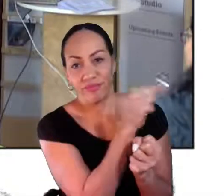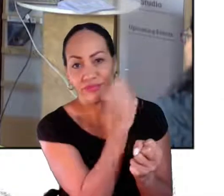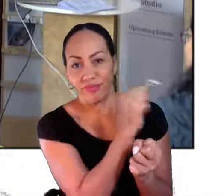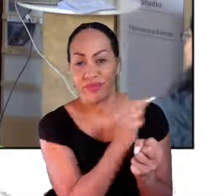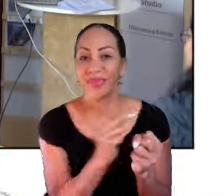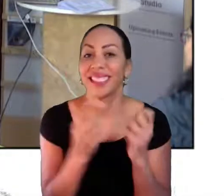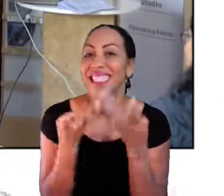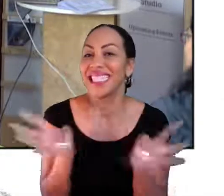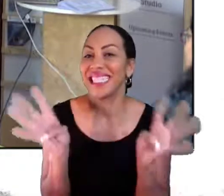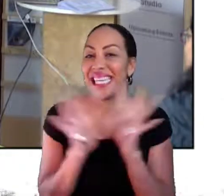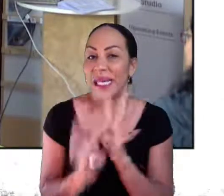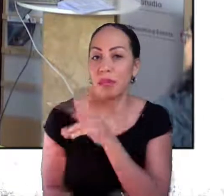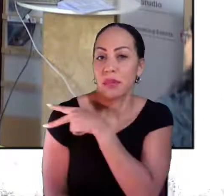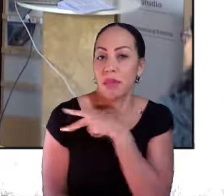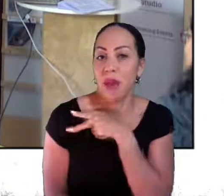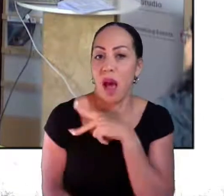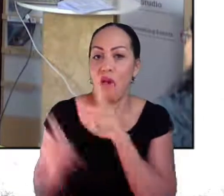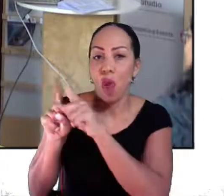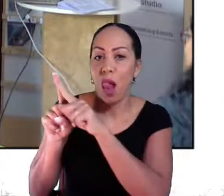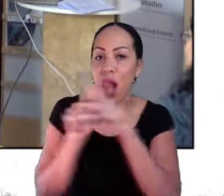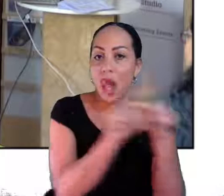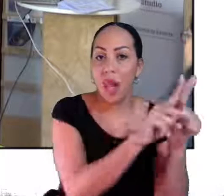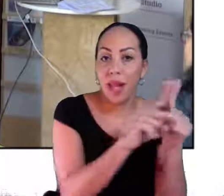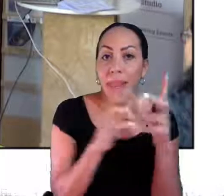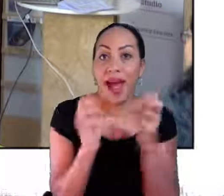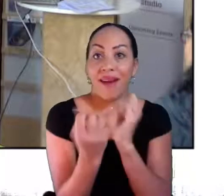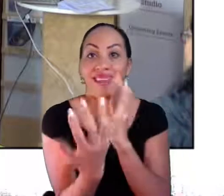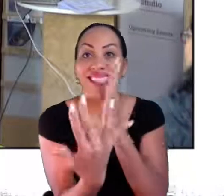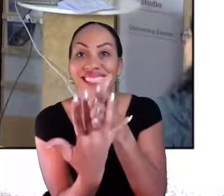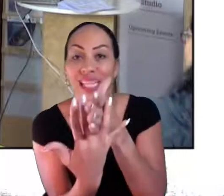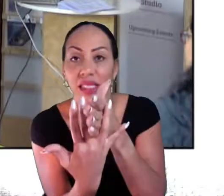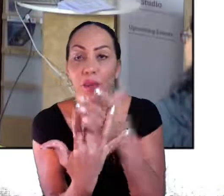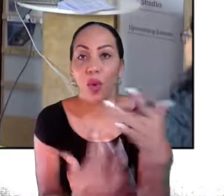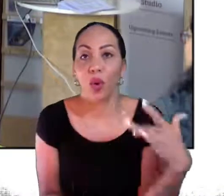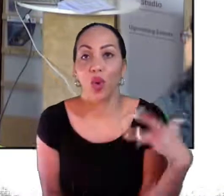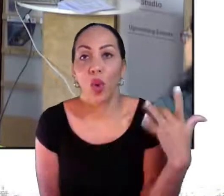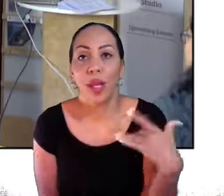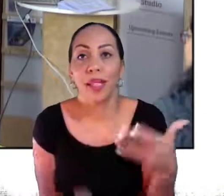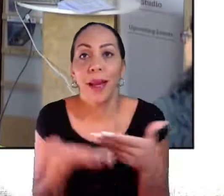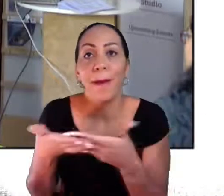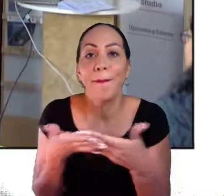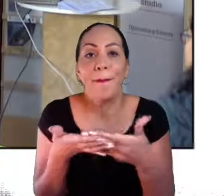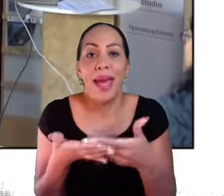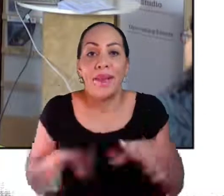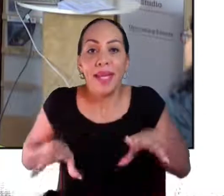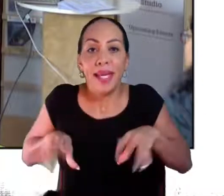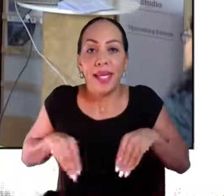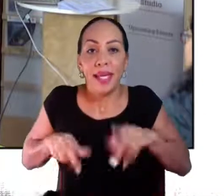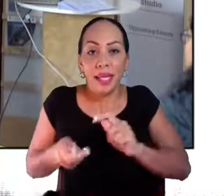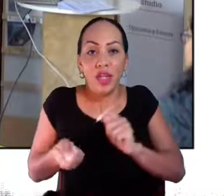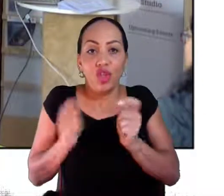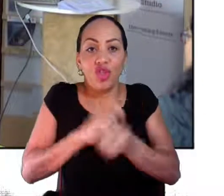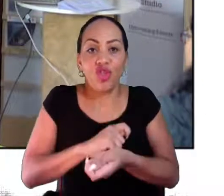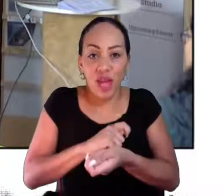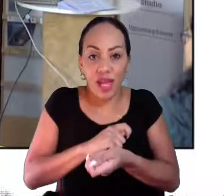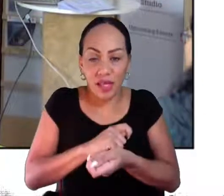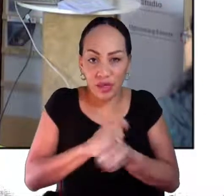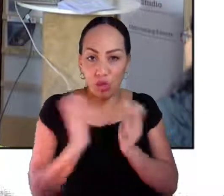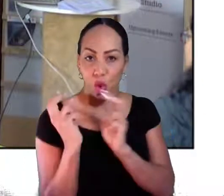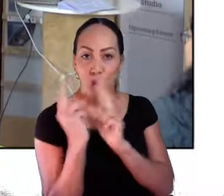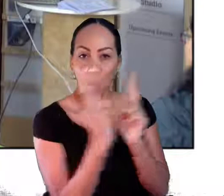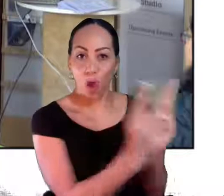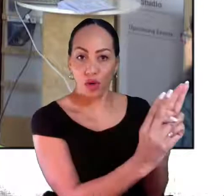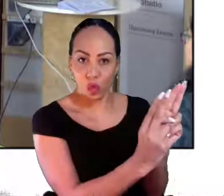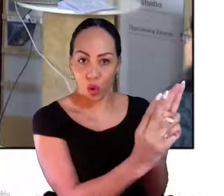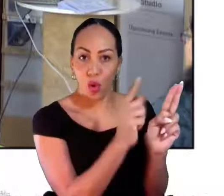to. There's accessible toilets and baby change in the corridor just by the kitchen. So there will be a Q&A